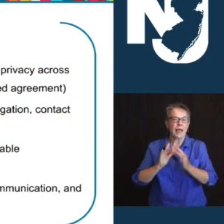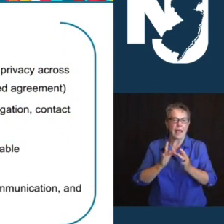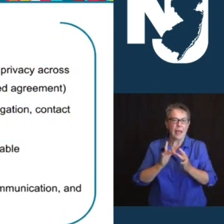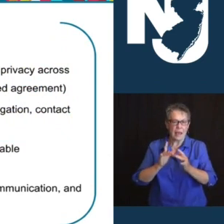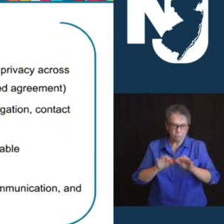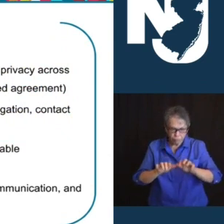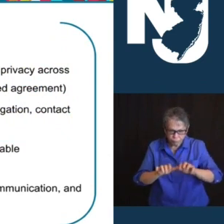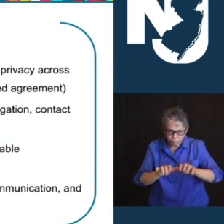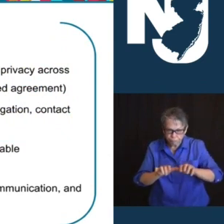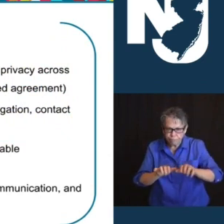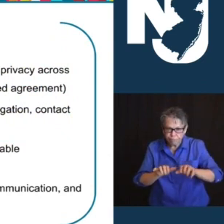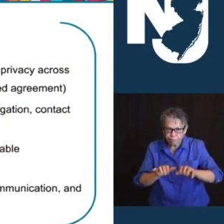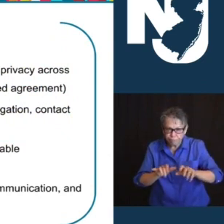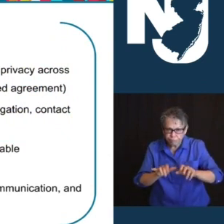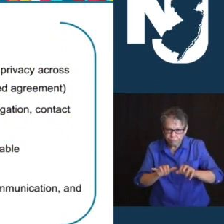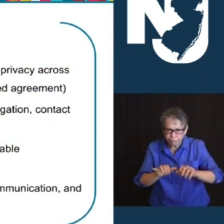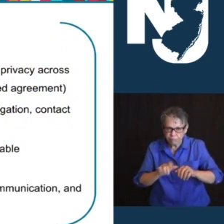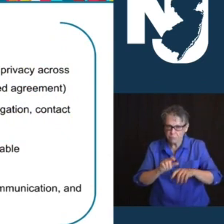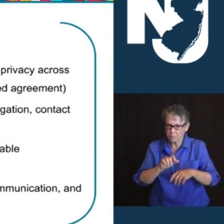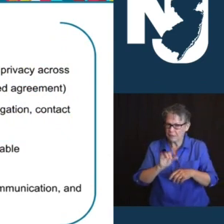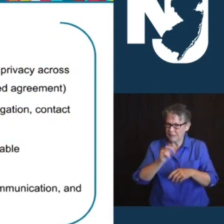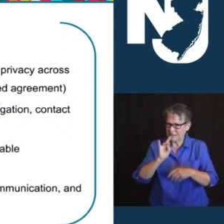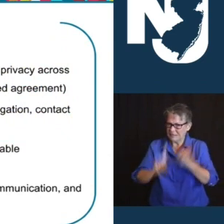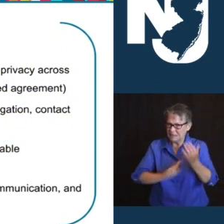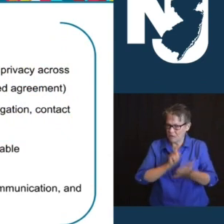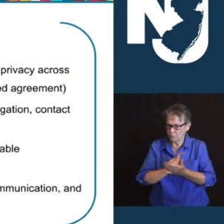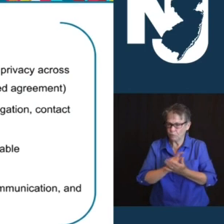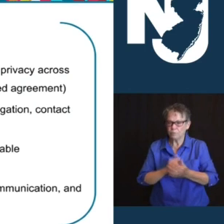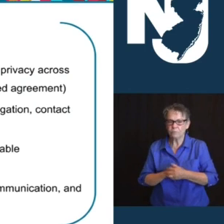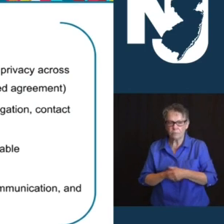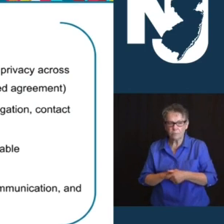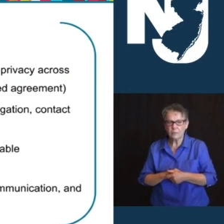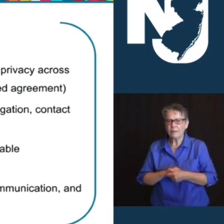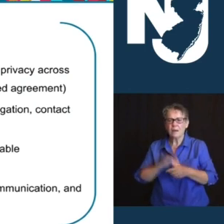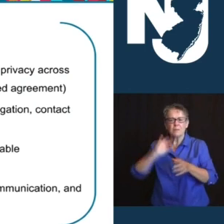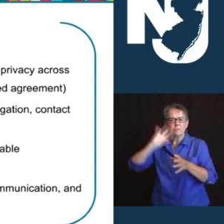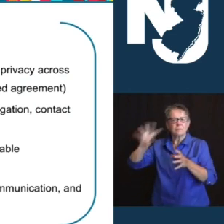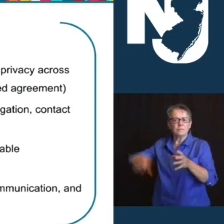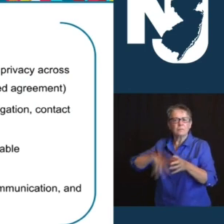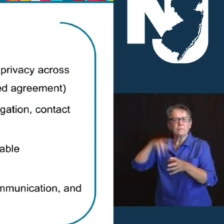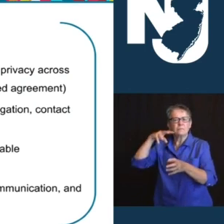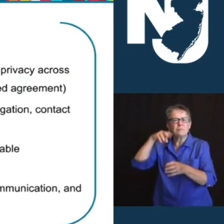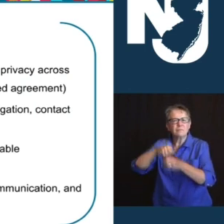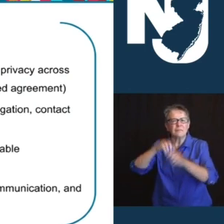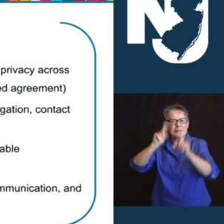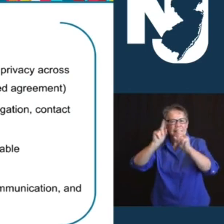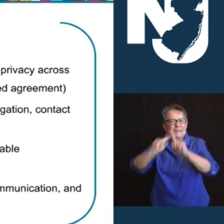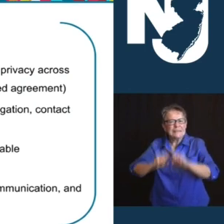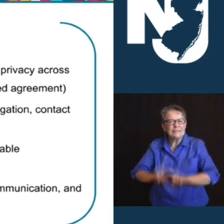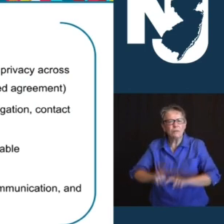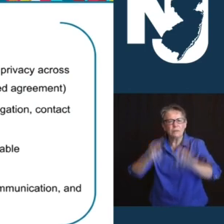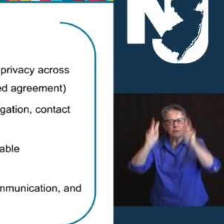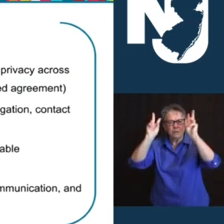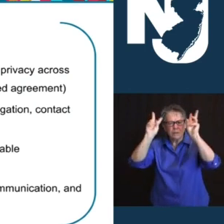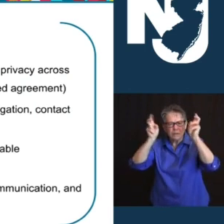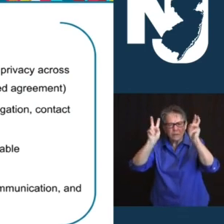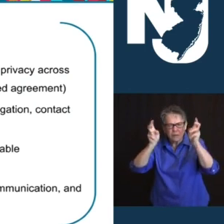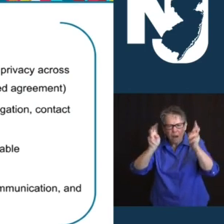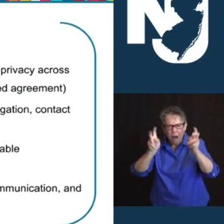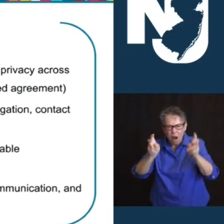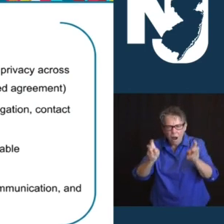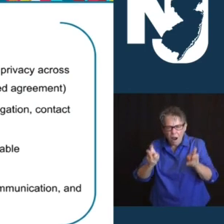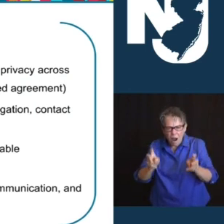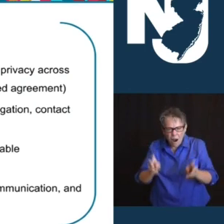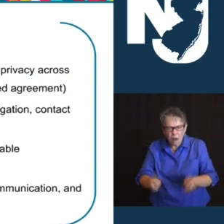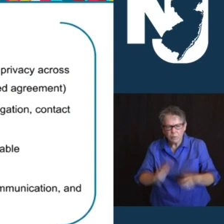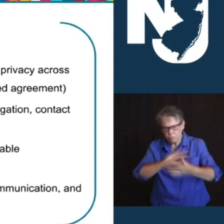tracing, the ins and outs of contact tracing, Rutgers training modules developed by the schools, who I'll speak a little